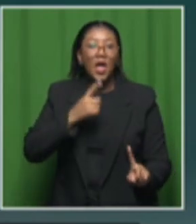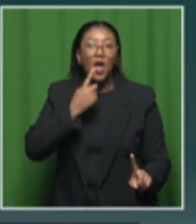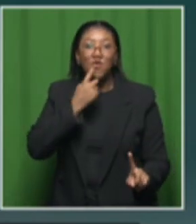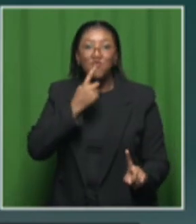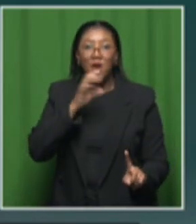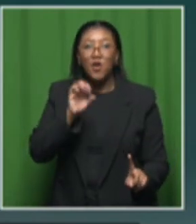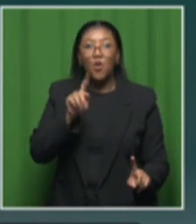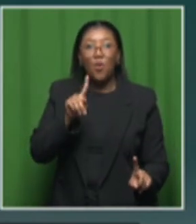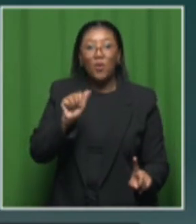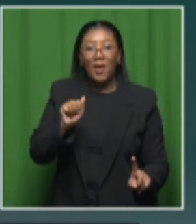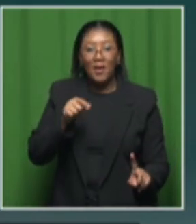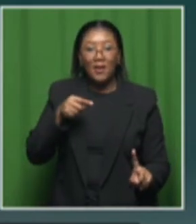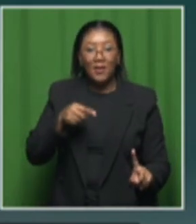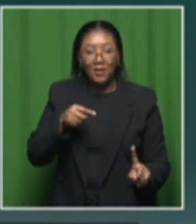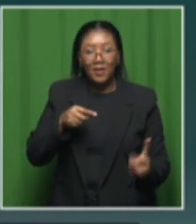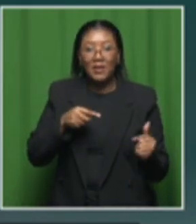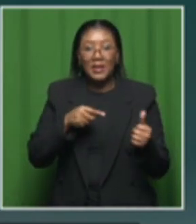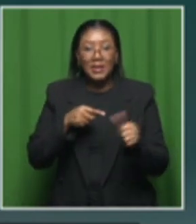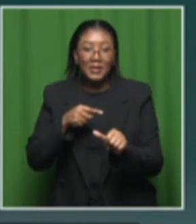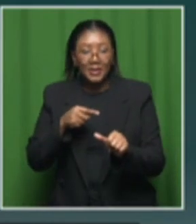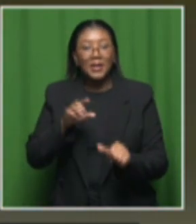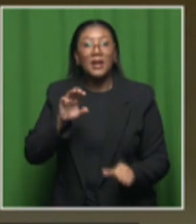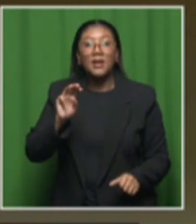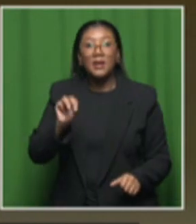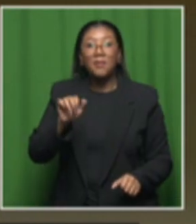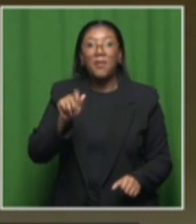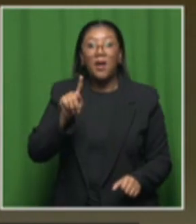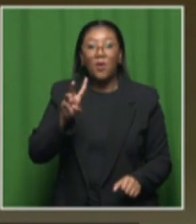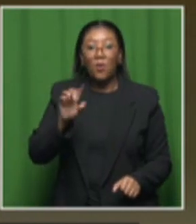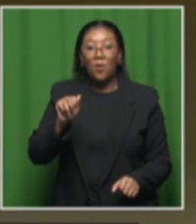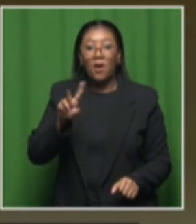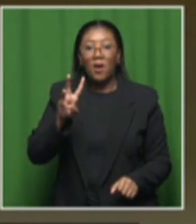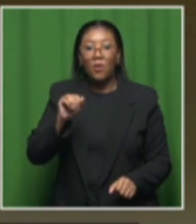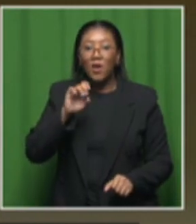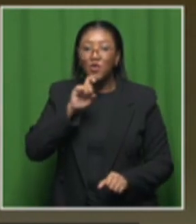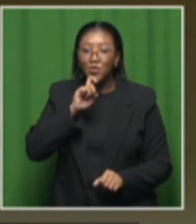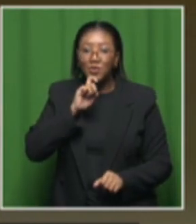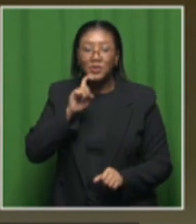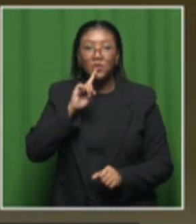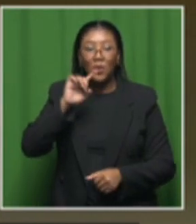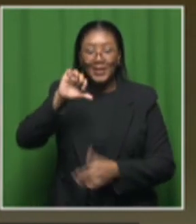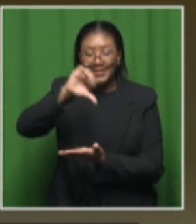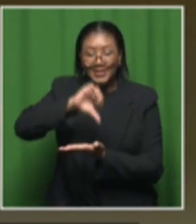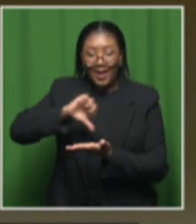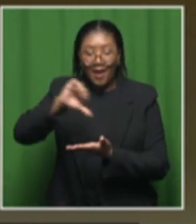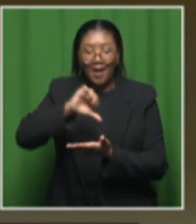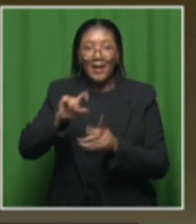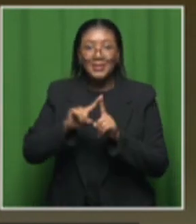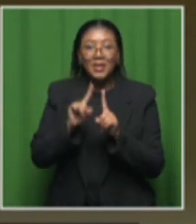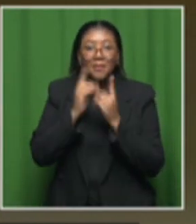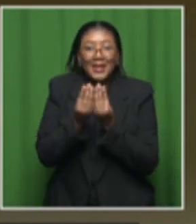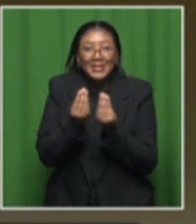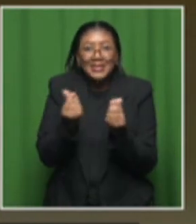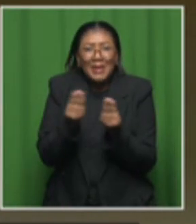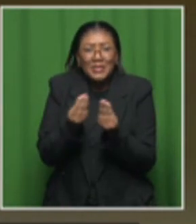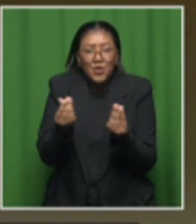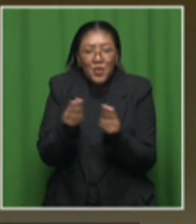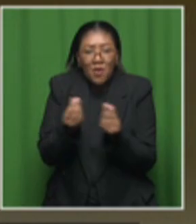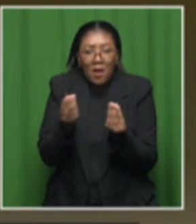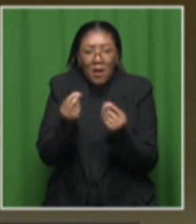Tinyiko Makwakwa, who uses natural dyes and textiles. So there's just this play with the material